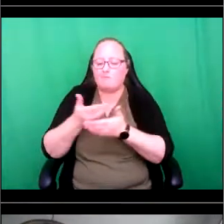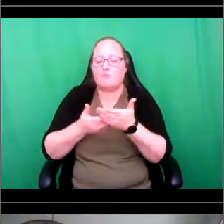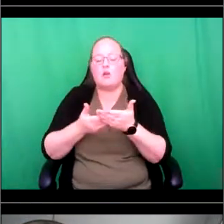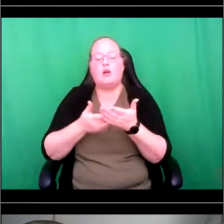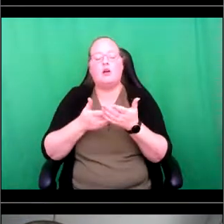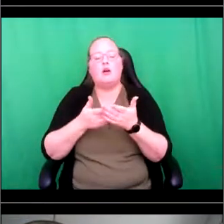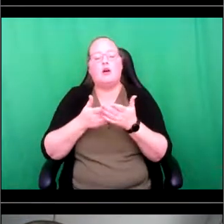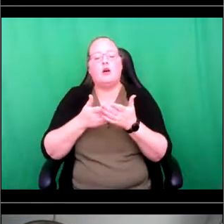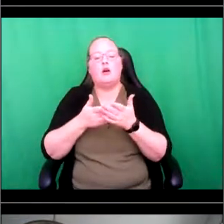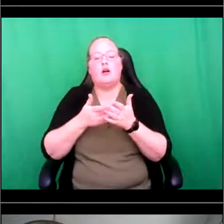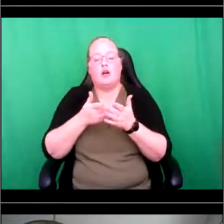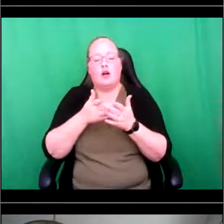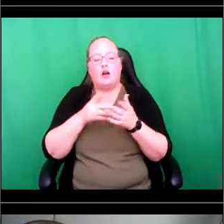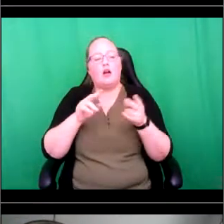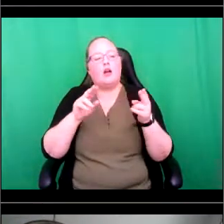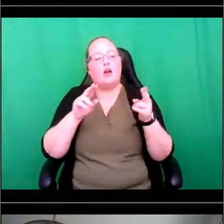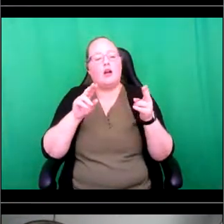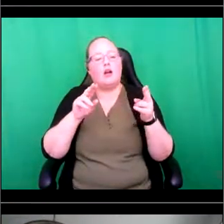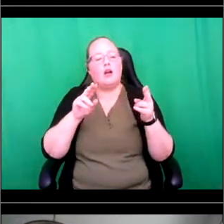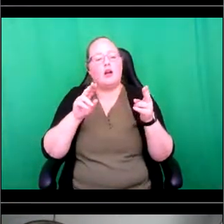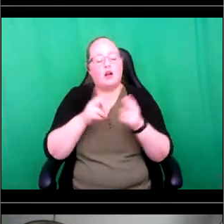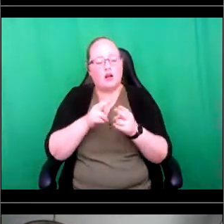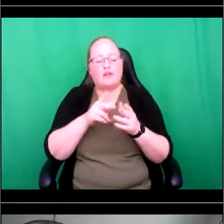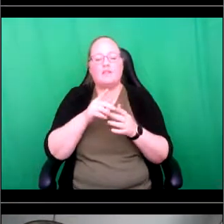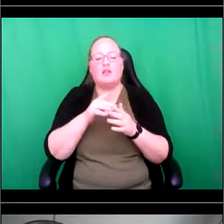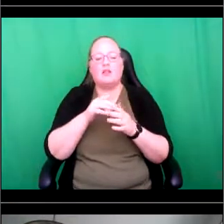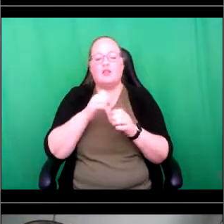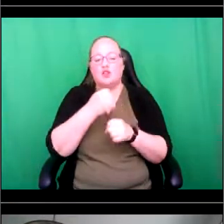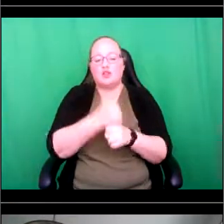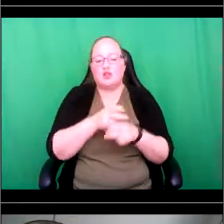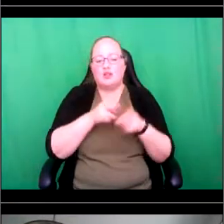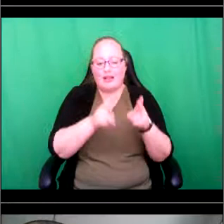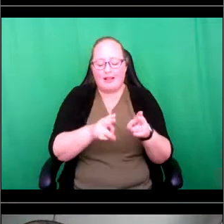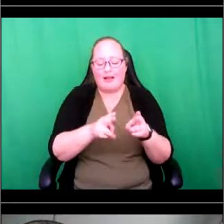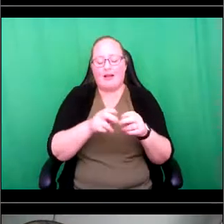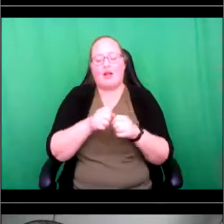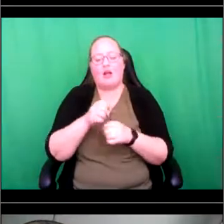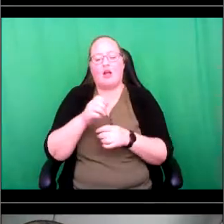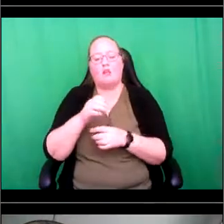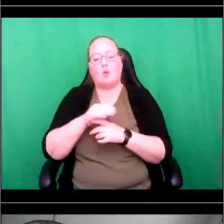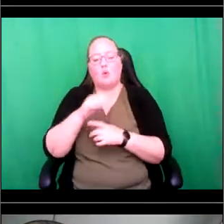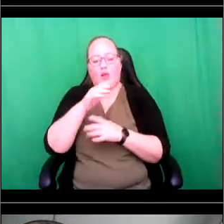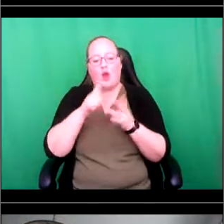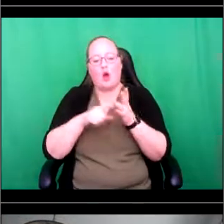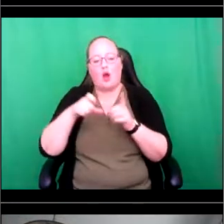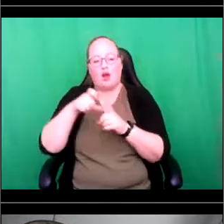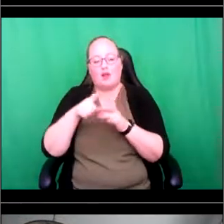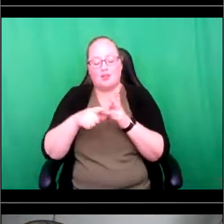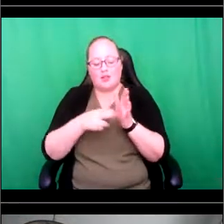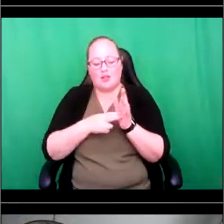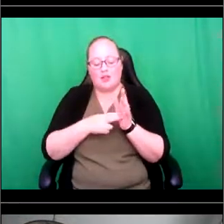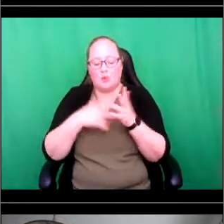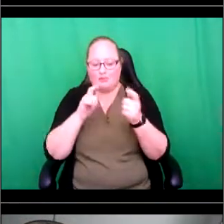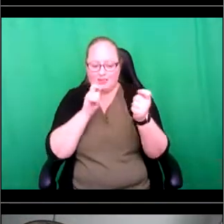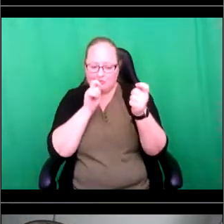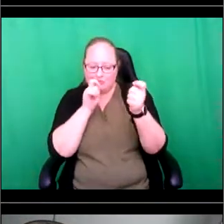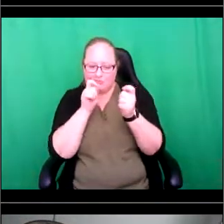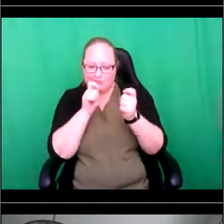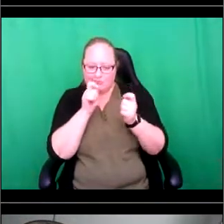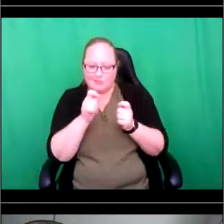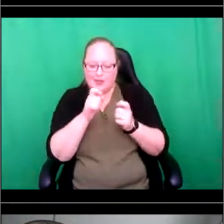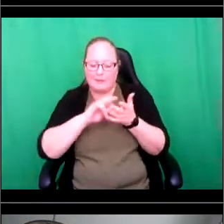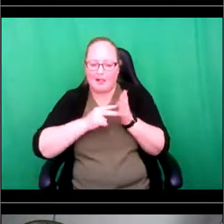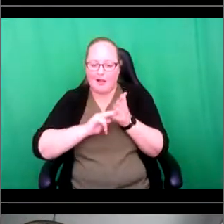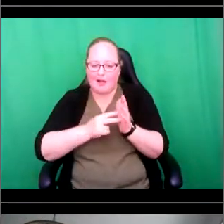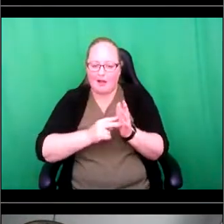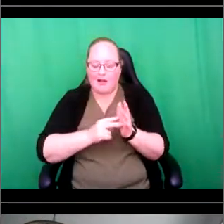Ockendon, some additional land from the overall order limits. So our proposals have been refined slightly, and we no longer